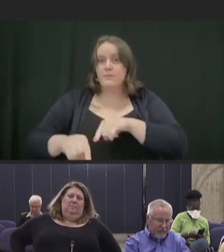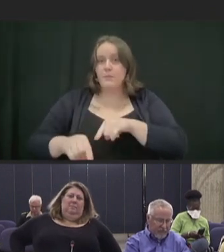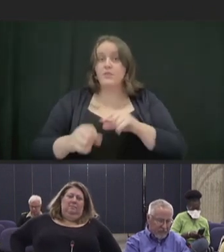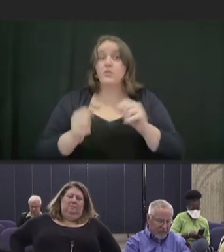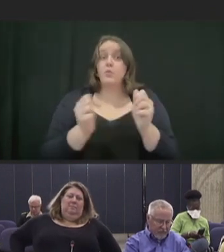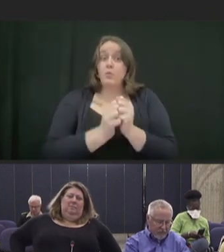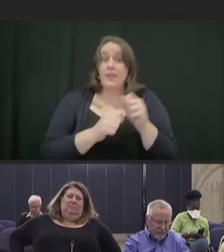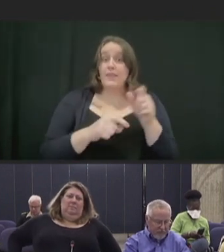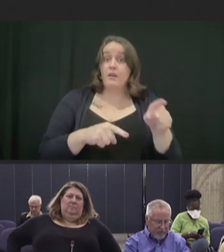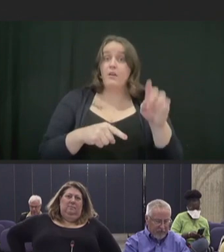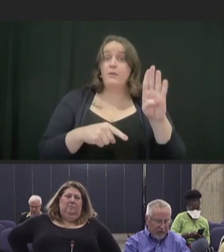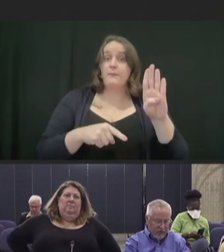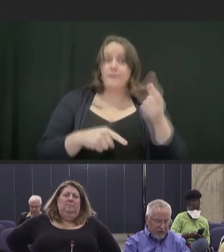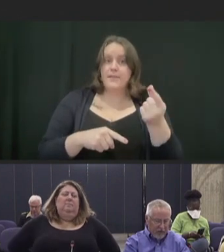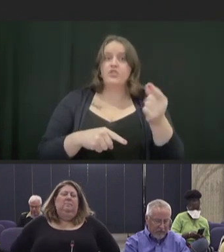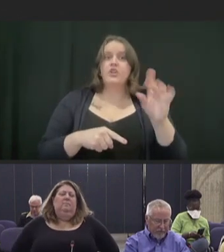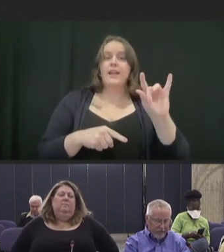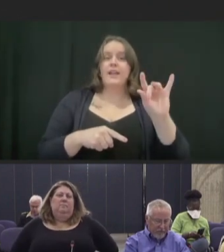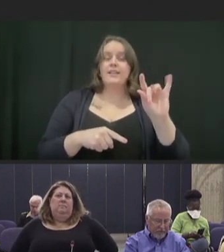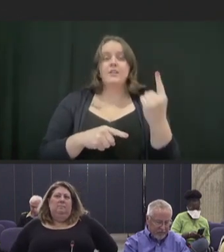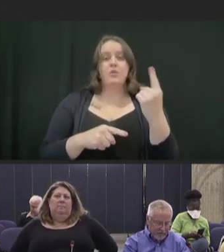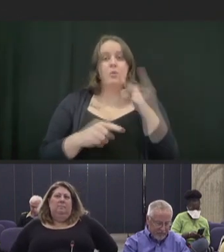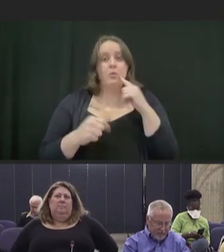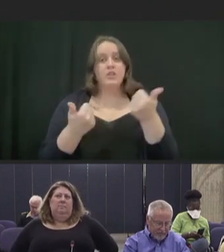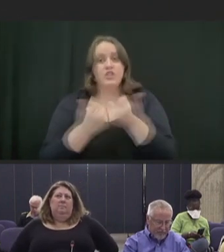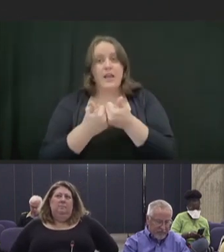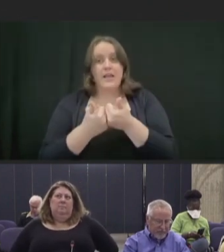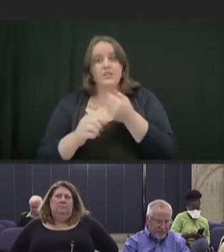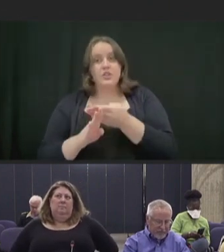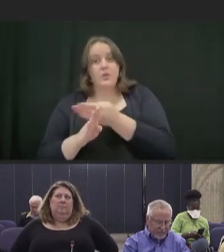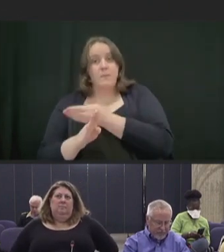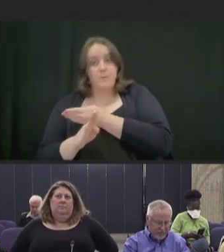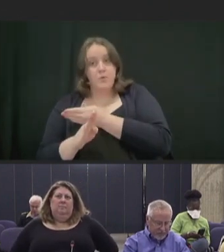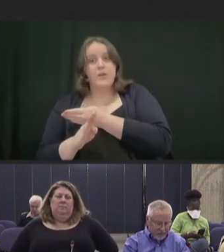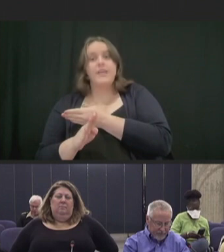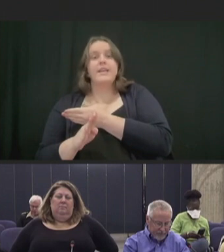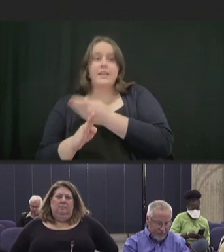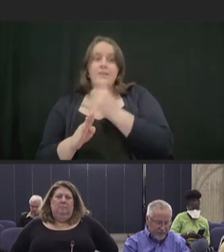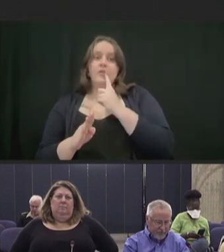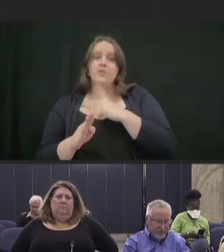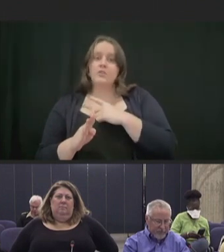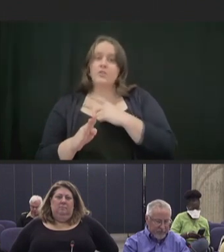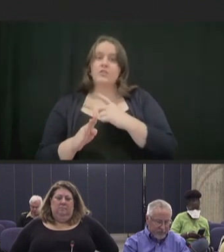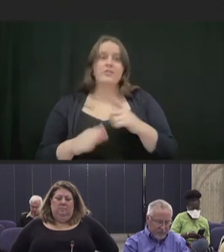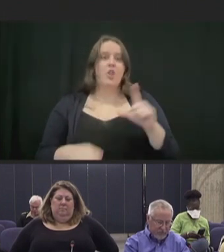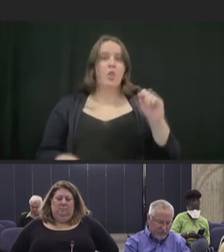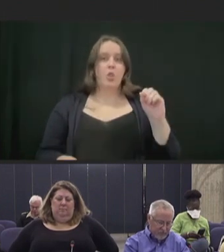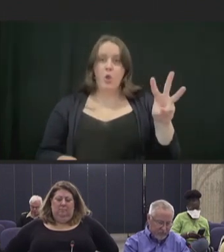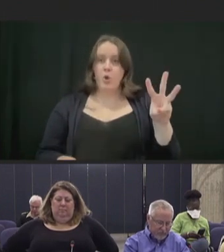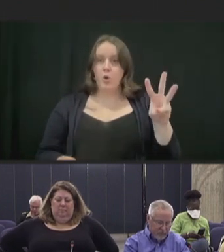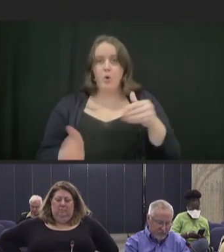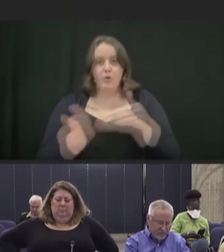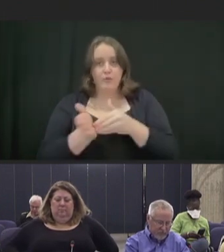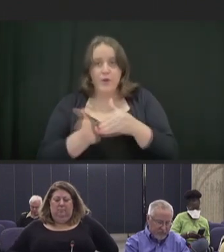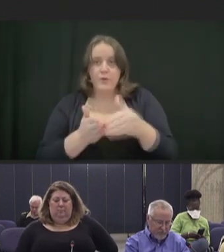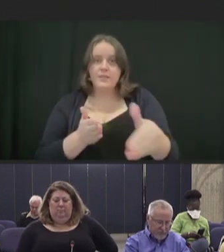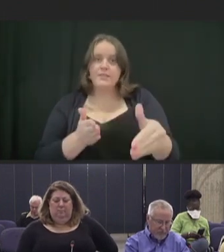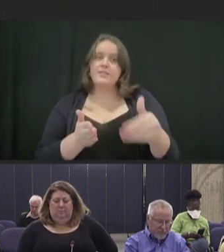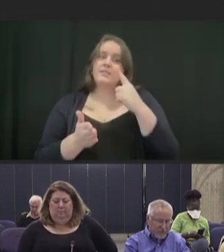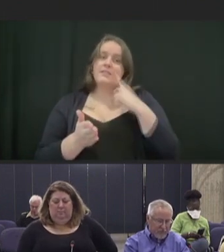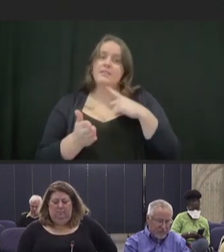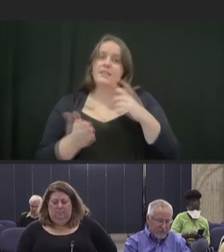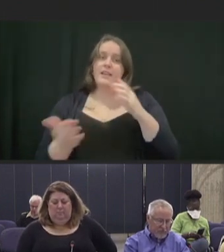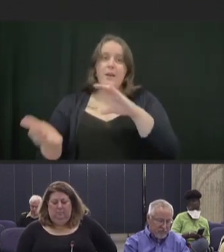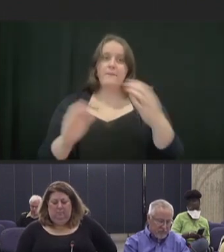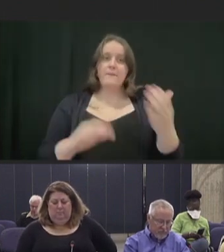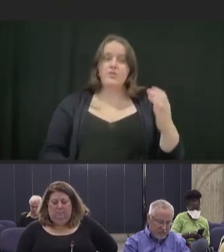challenge of this is that the precursors occur at a very low frequency. So they're much lower than VRC01, which is in part due